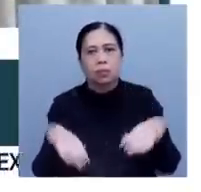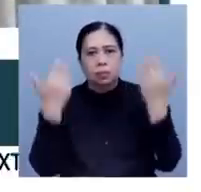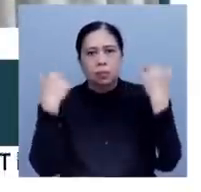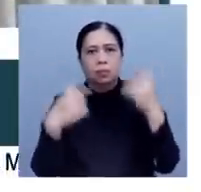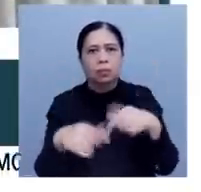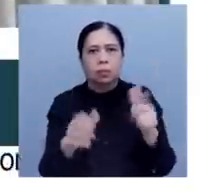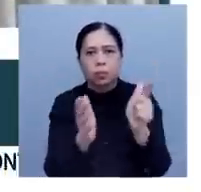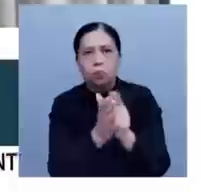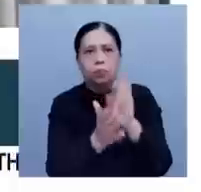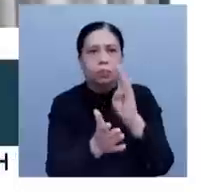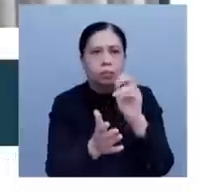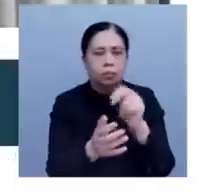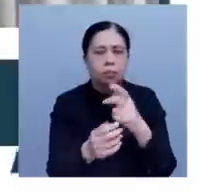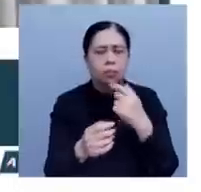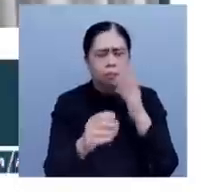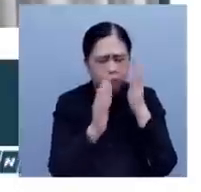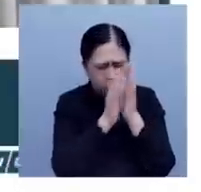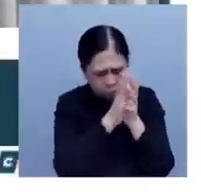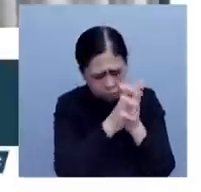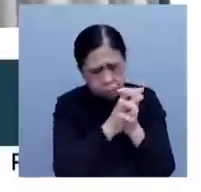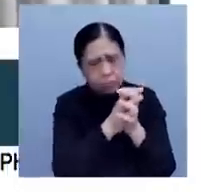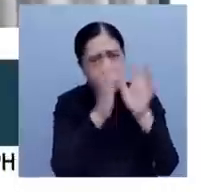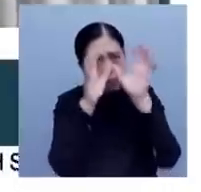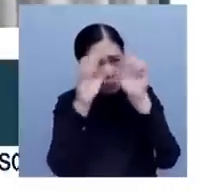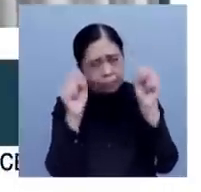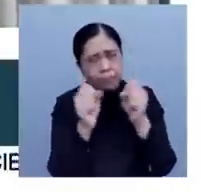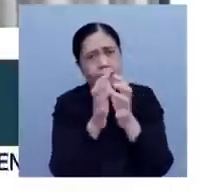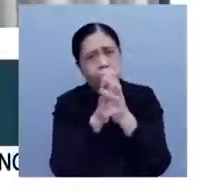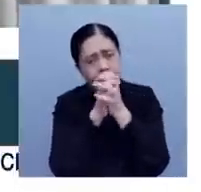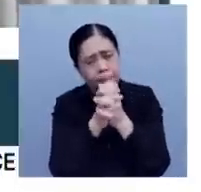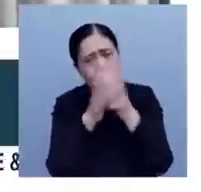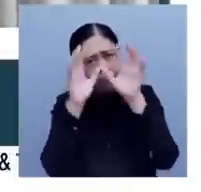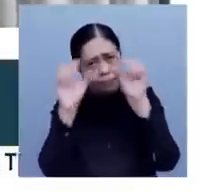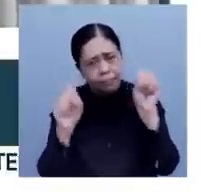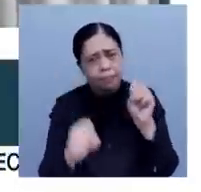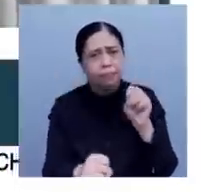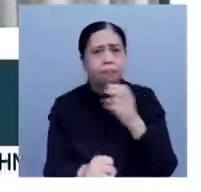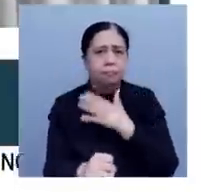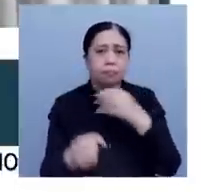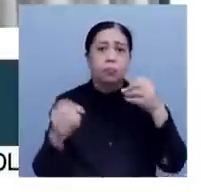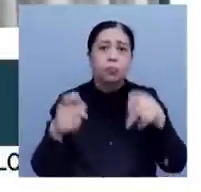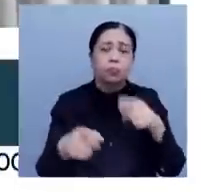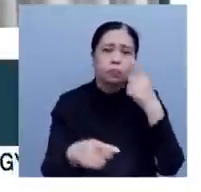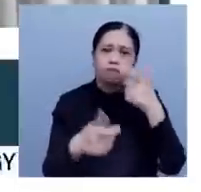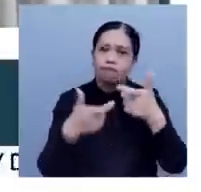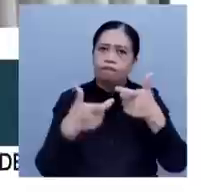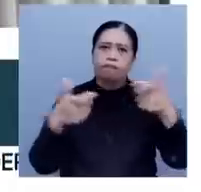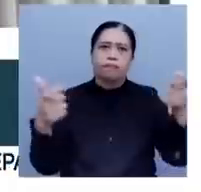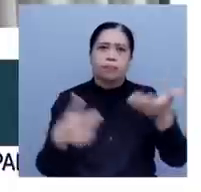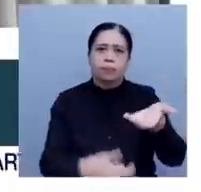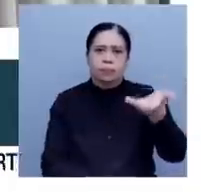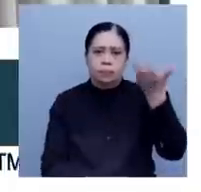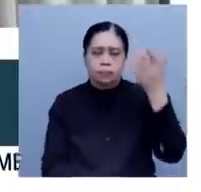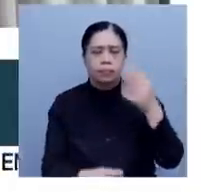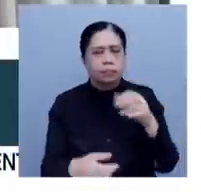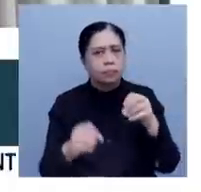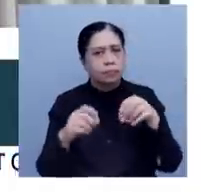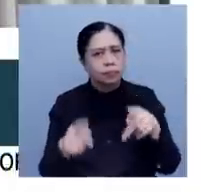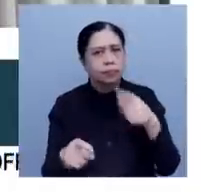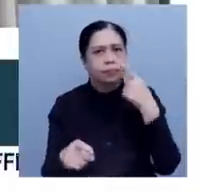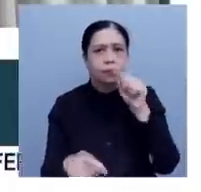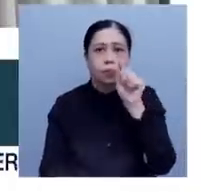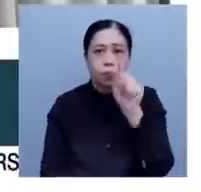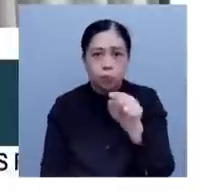ban. But I urge the President, Mr. President, this is an opportunity for greatness. This is an opportunity for